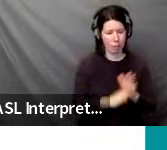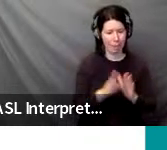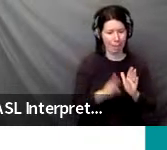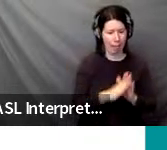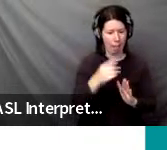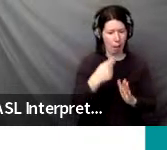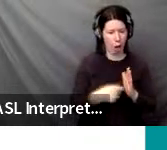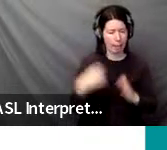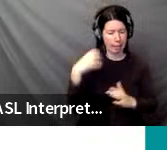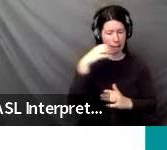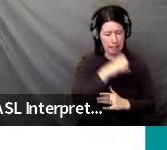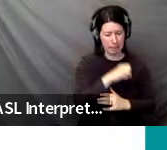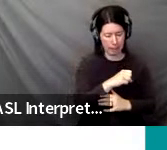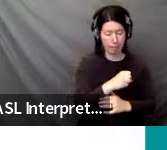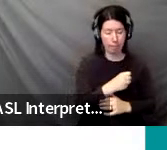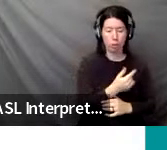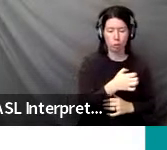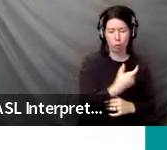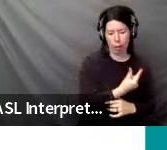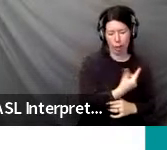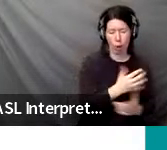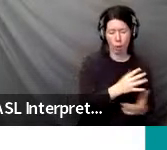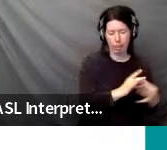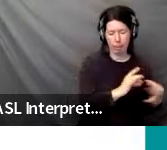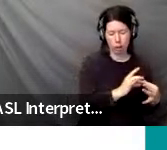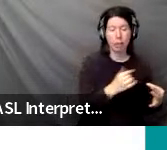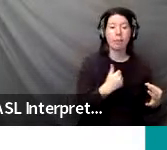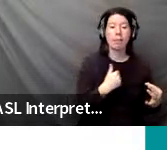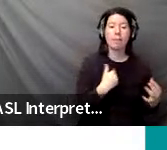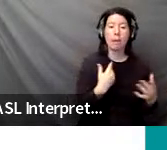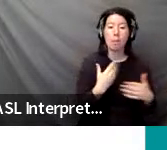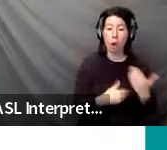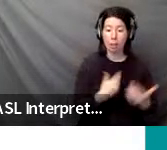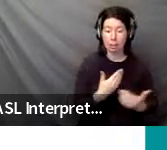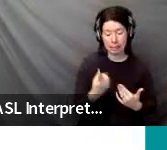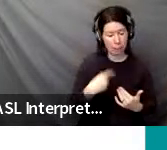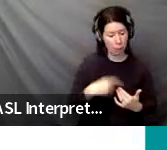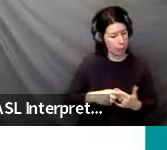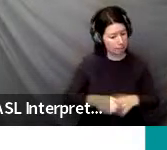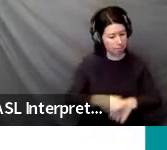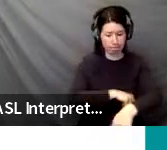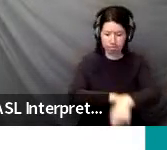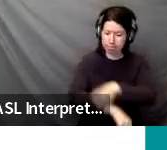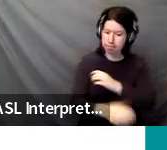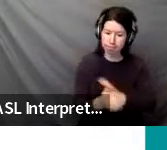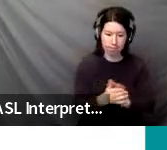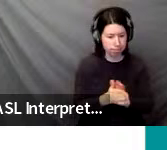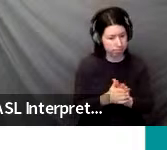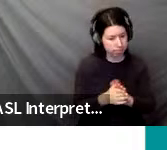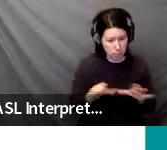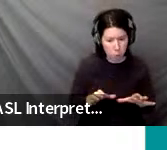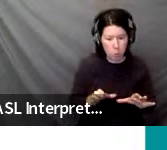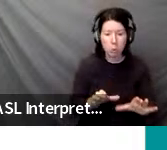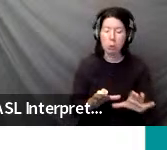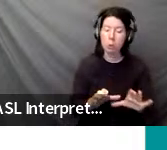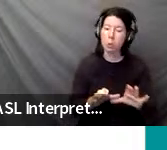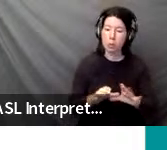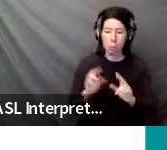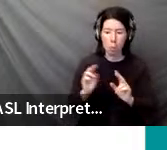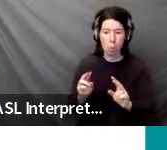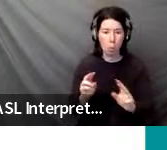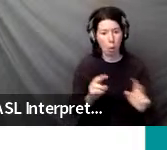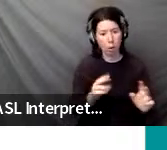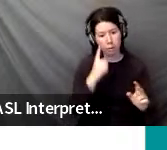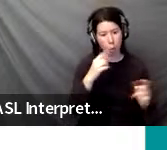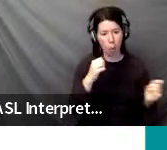just alluded to, there is a process that we undertake that really WashDOT does on all of their big